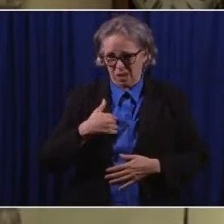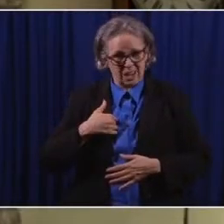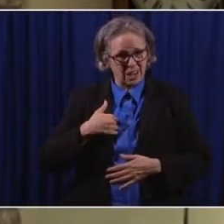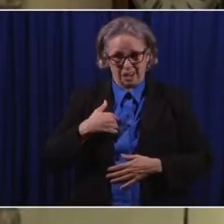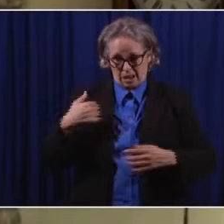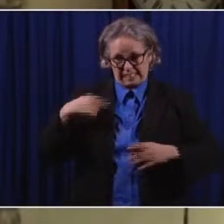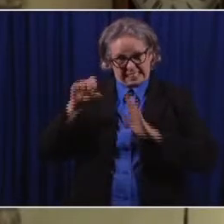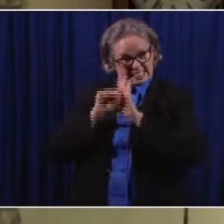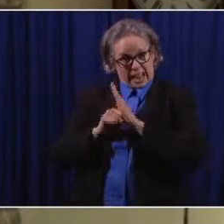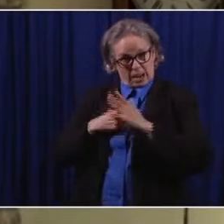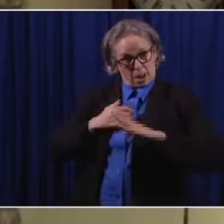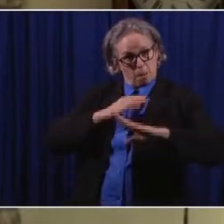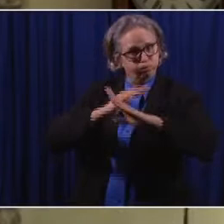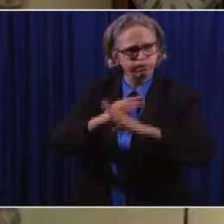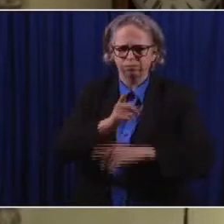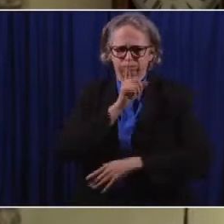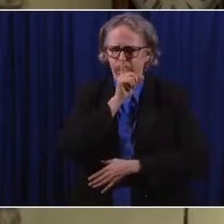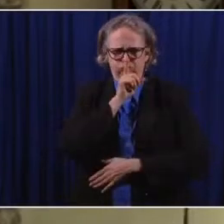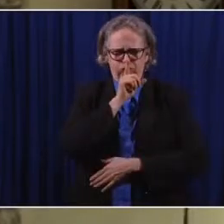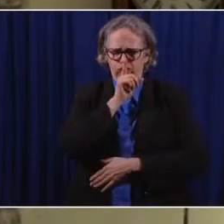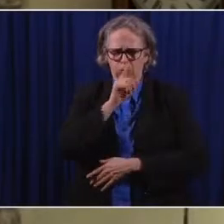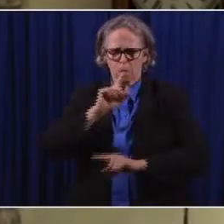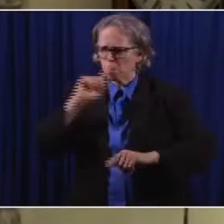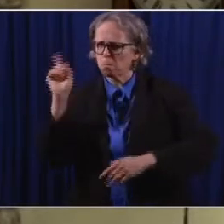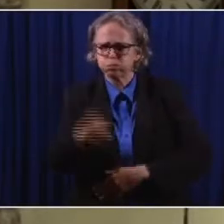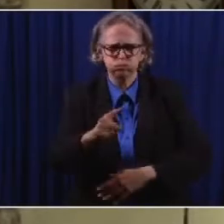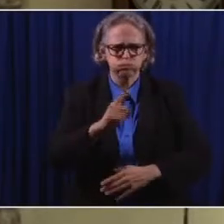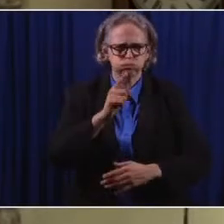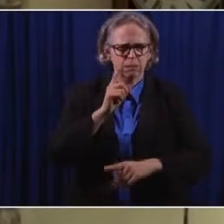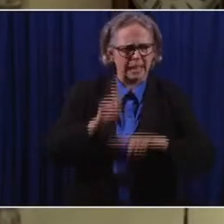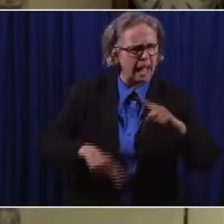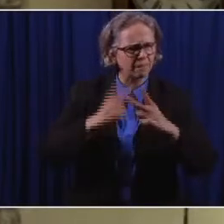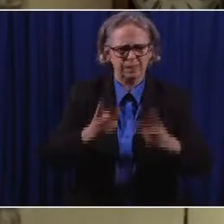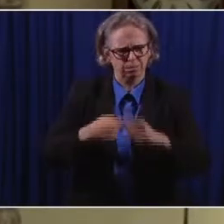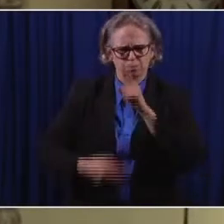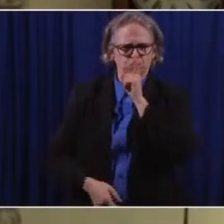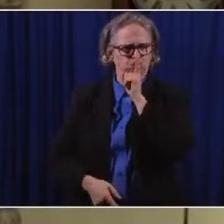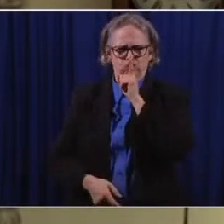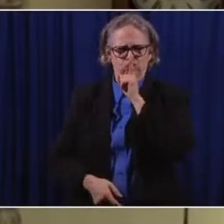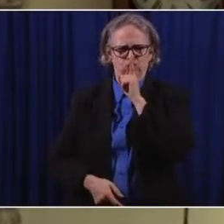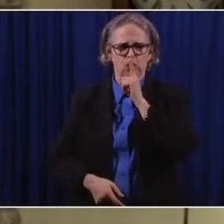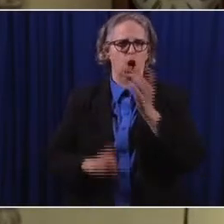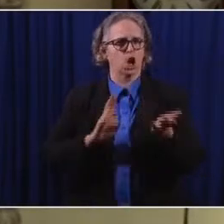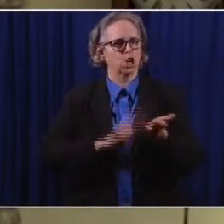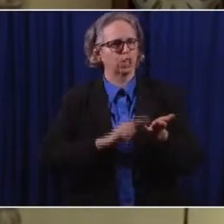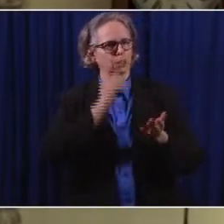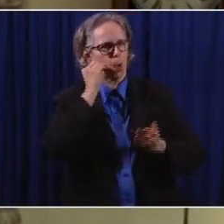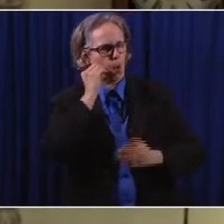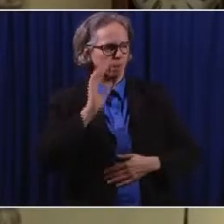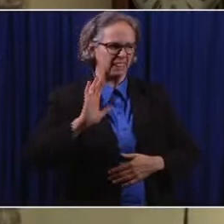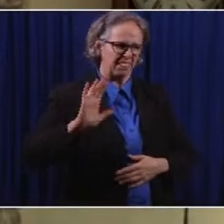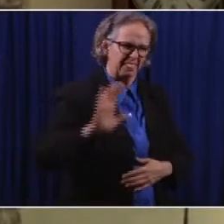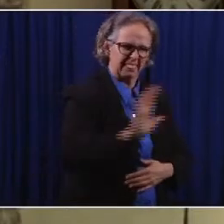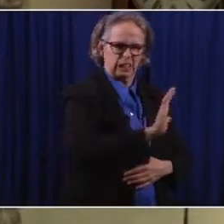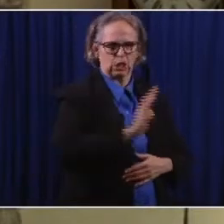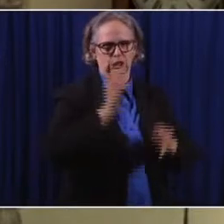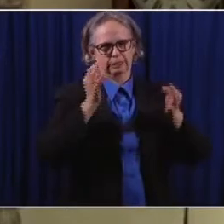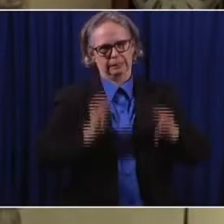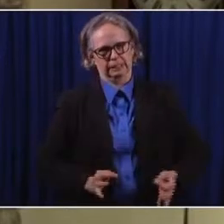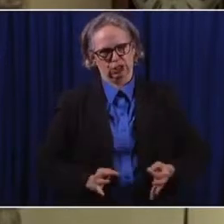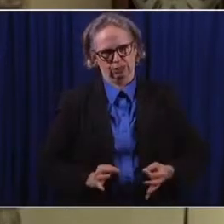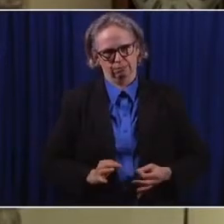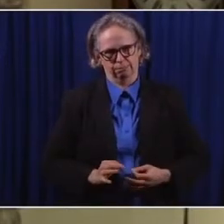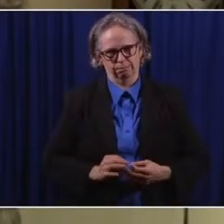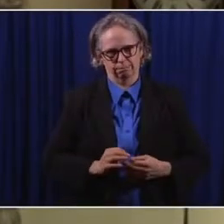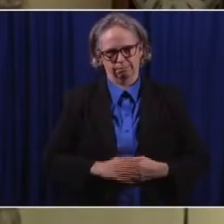the nursing home that is not letting you in. And now, as I said, they may have a good reason, but